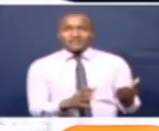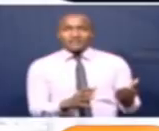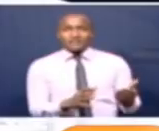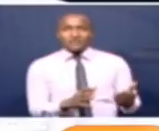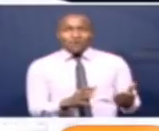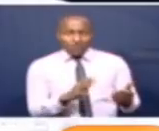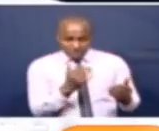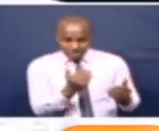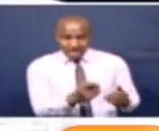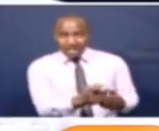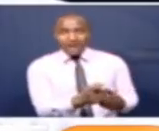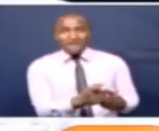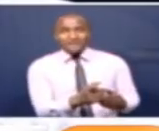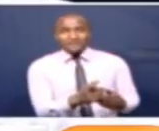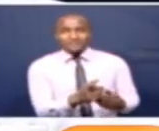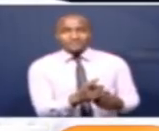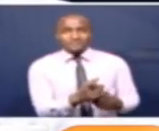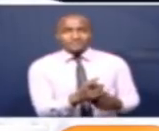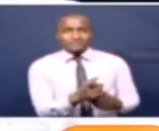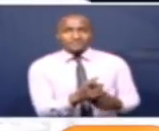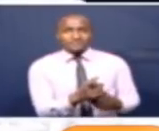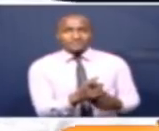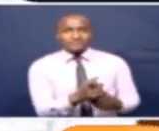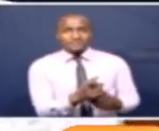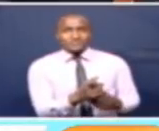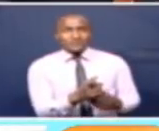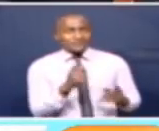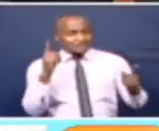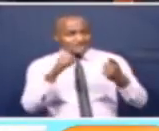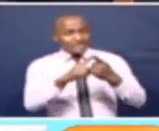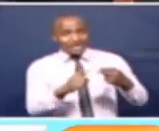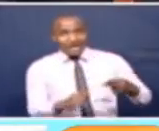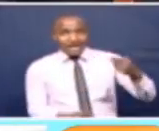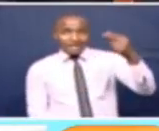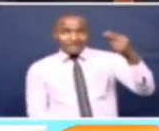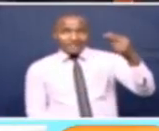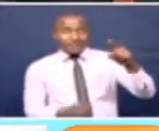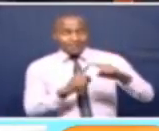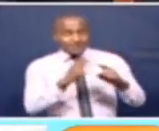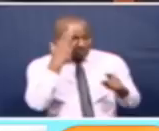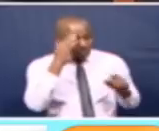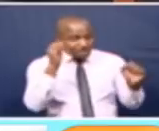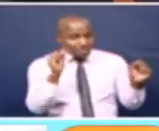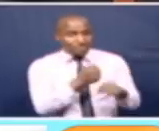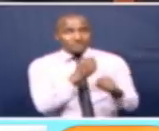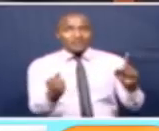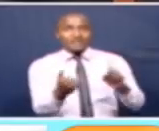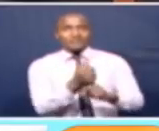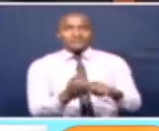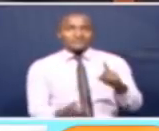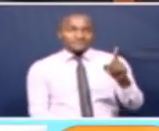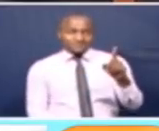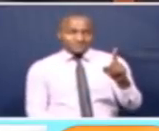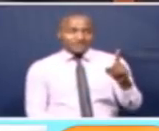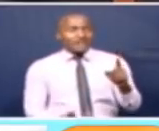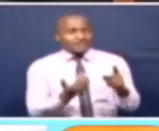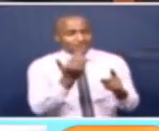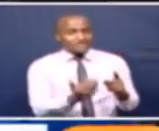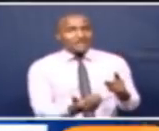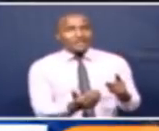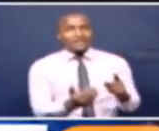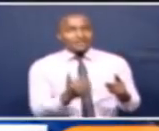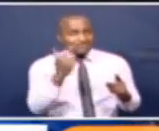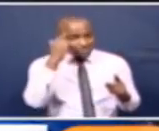that child a high target, yet that child cannot get there, the child resolves to